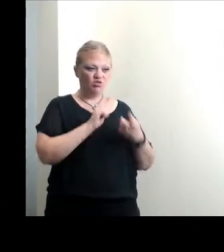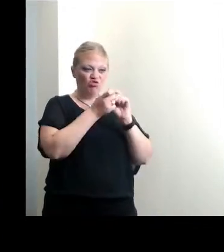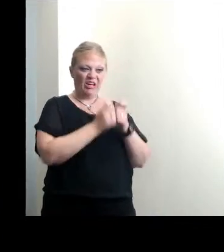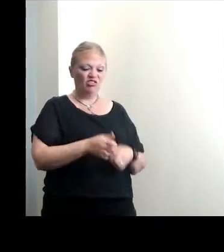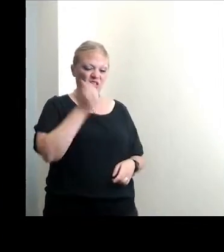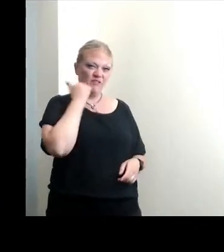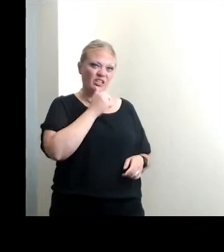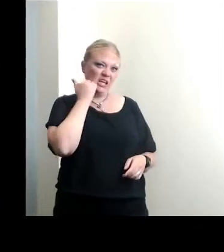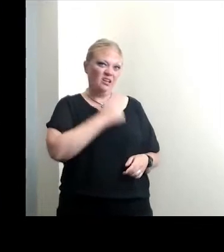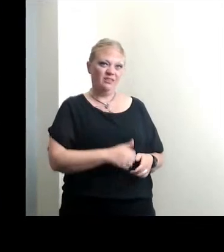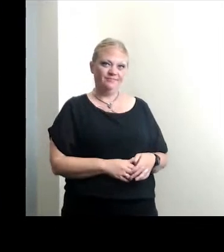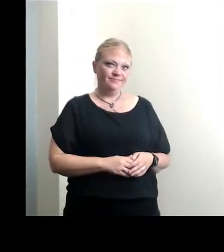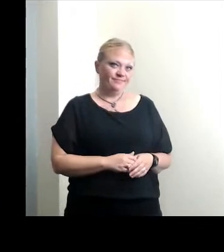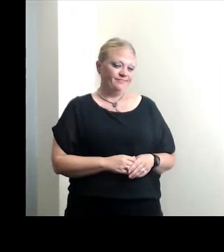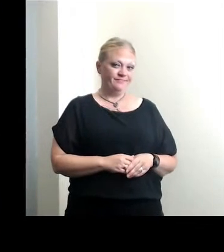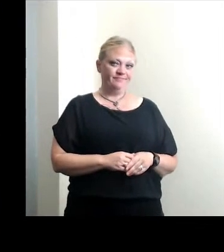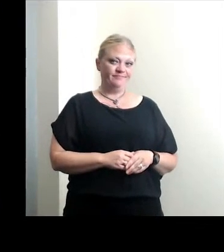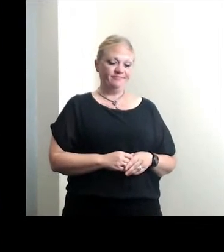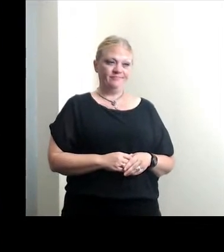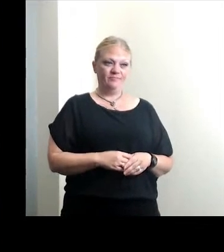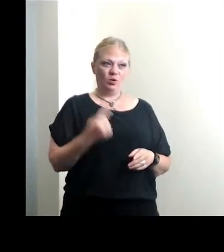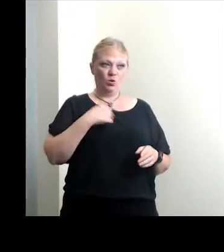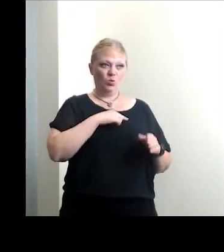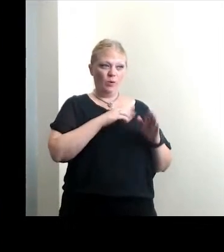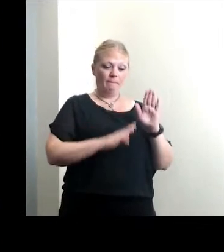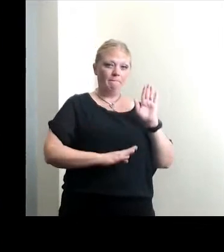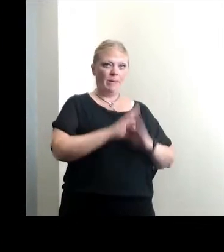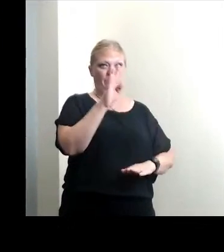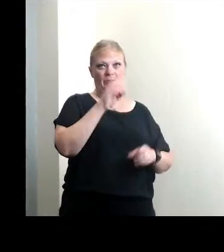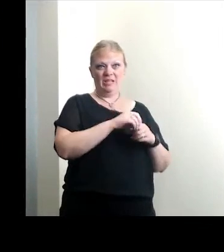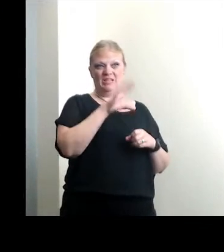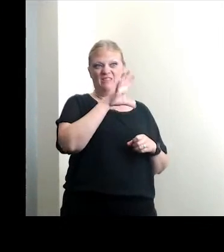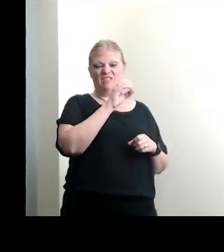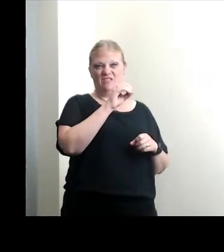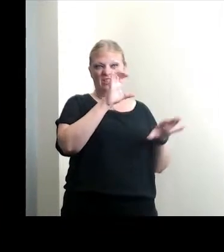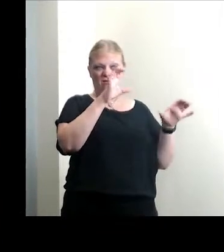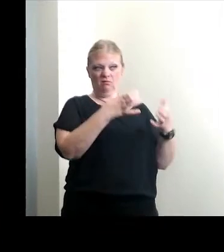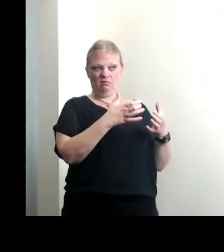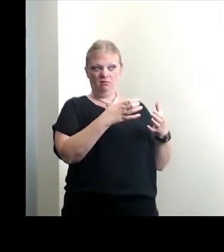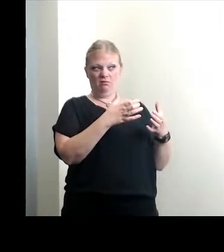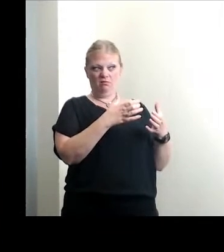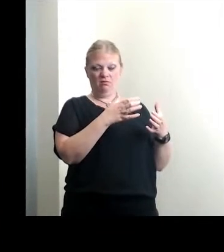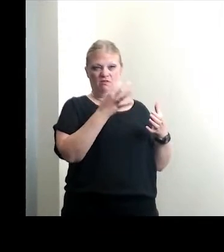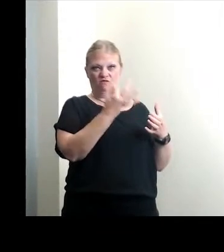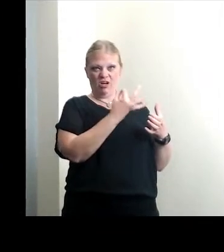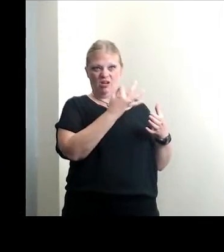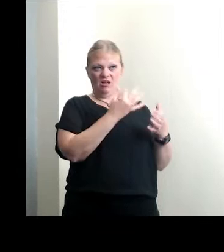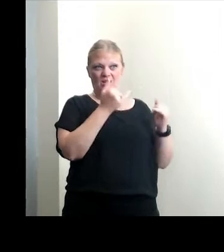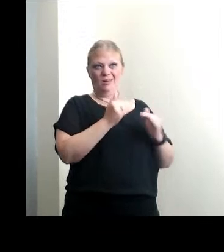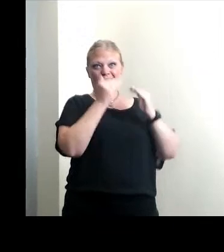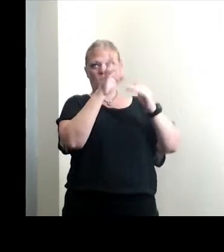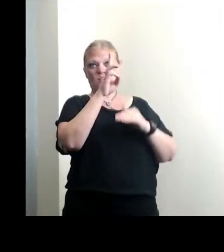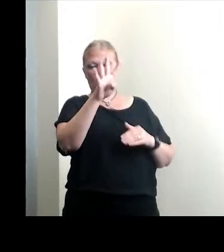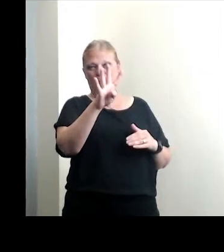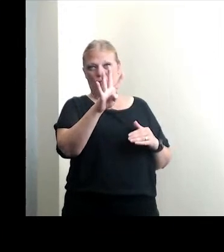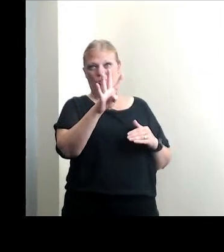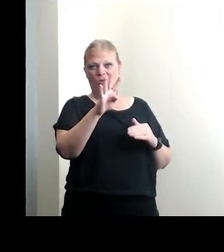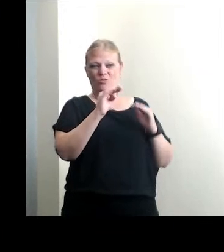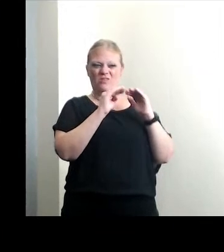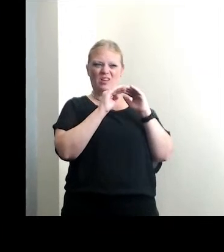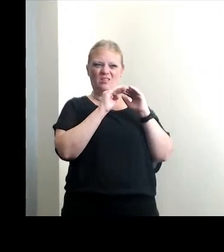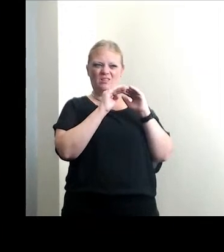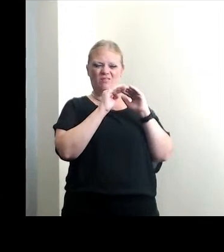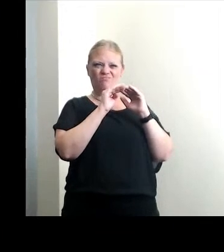every day. We jumped up into the 50 category on Friday, and right now we're at 64. We seem to have leveled off a little